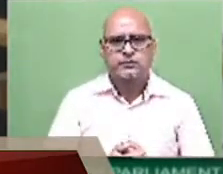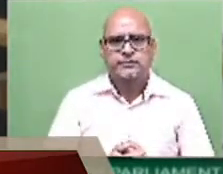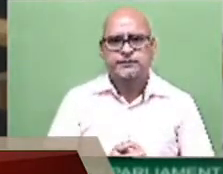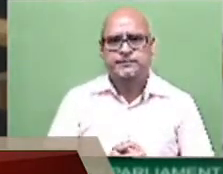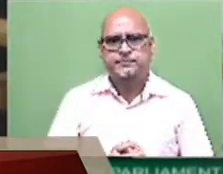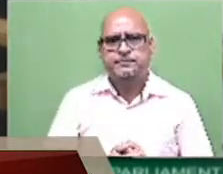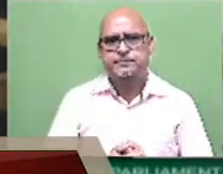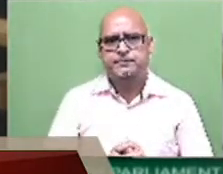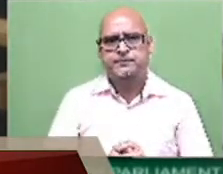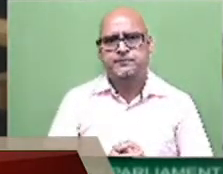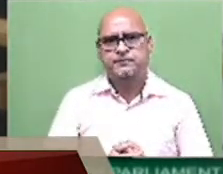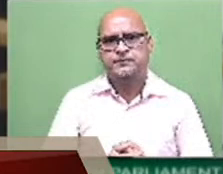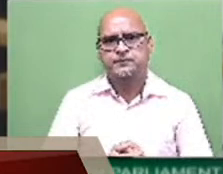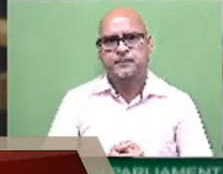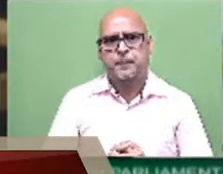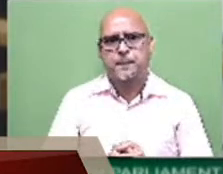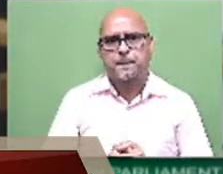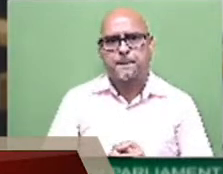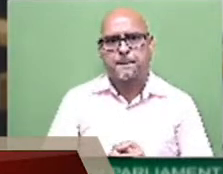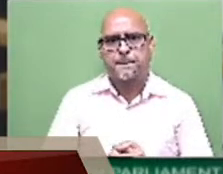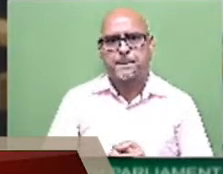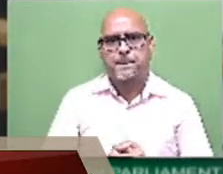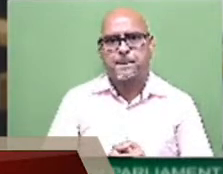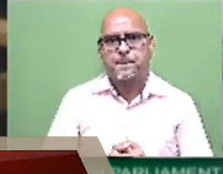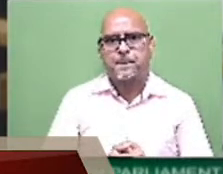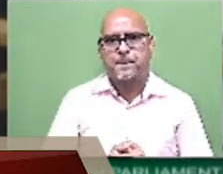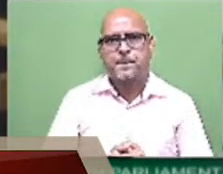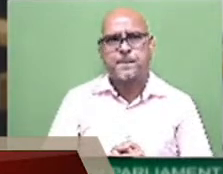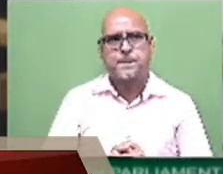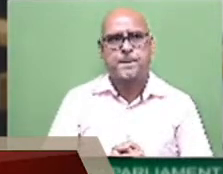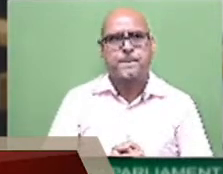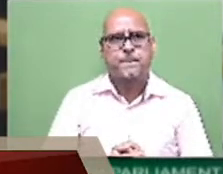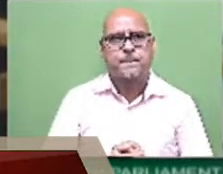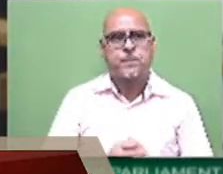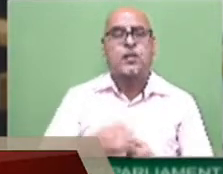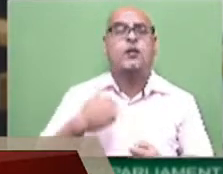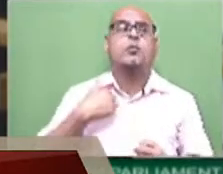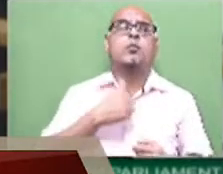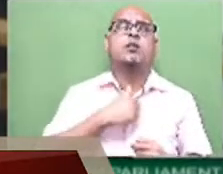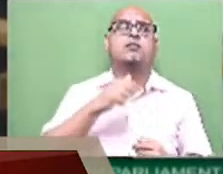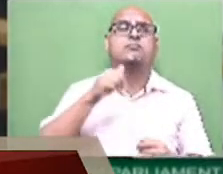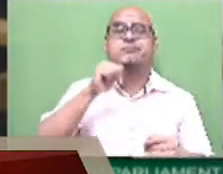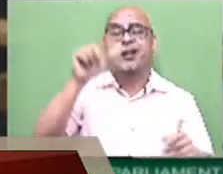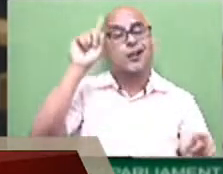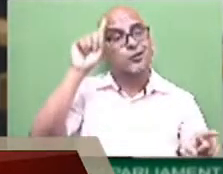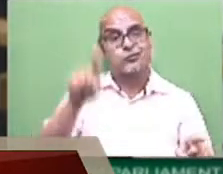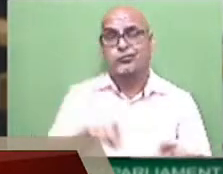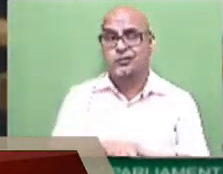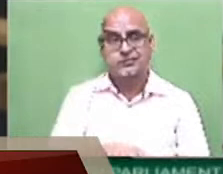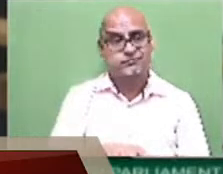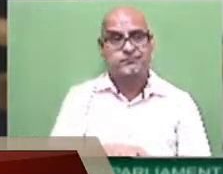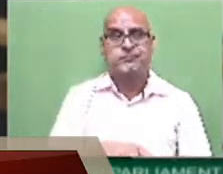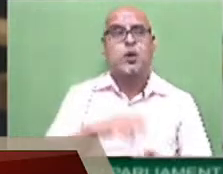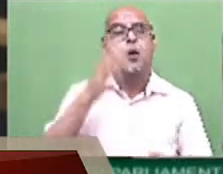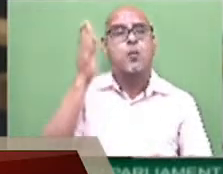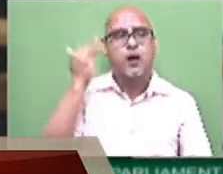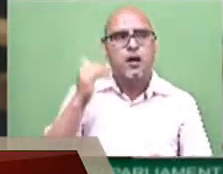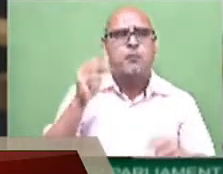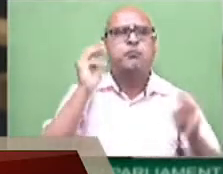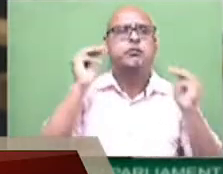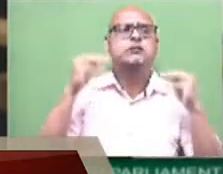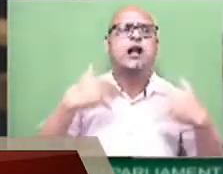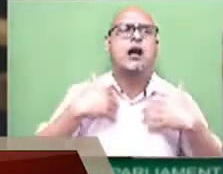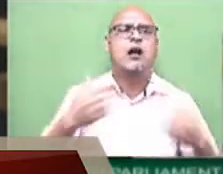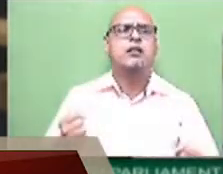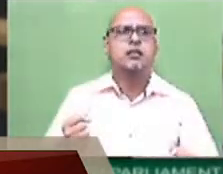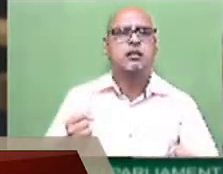legislation. So we are objecting, Madam President, to the fact that the minister has so much power and being able to impose